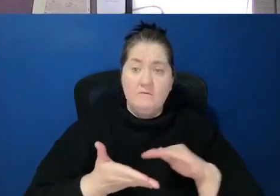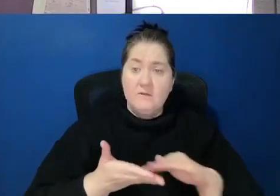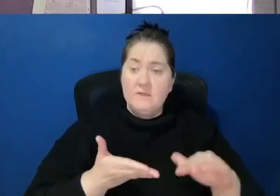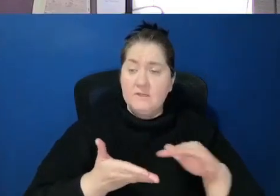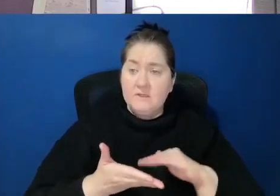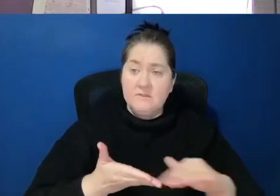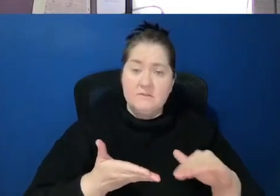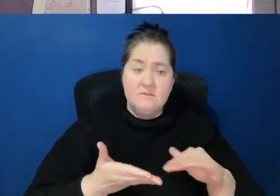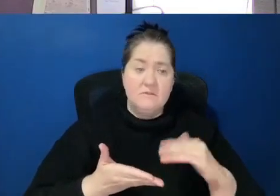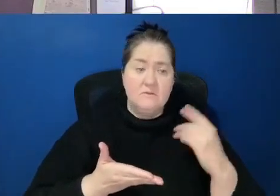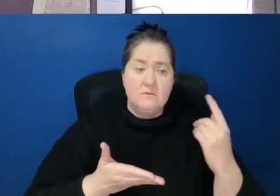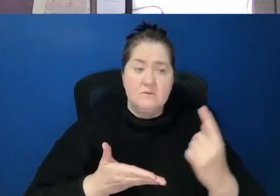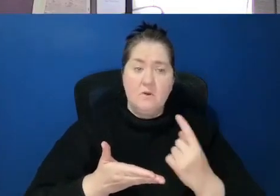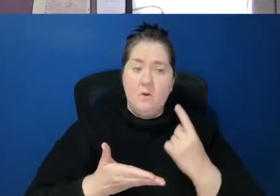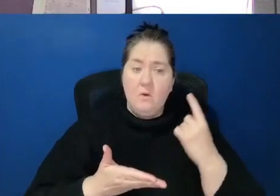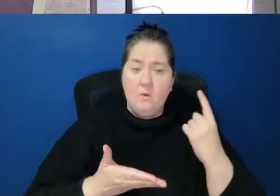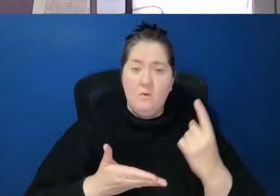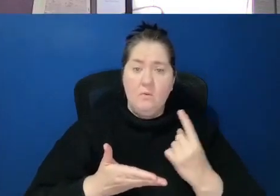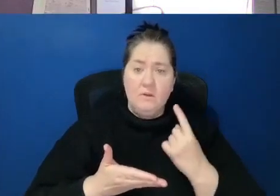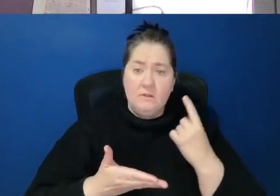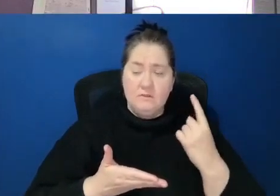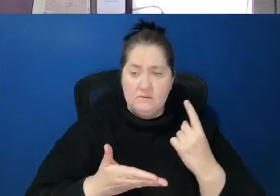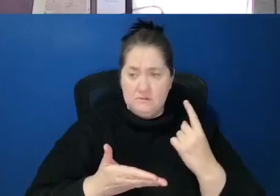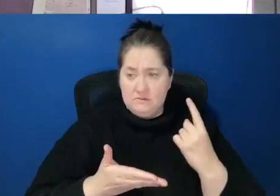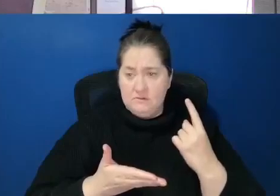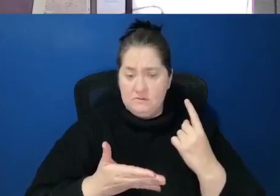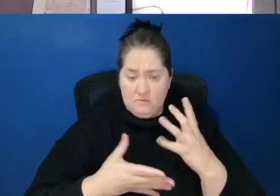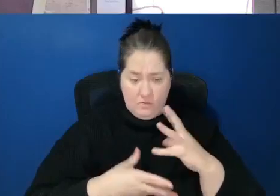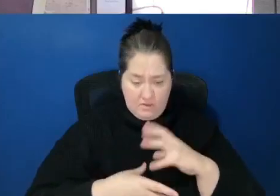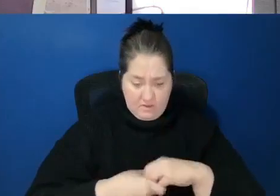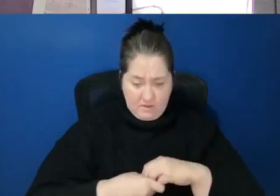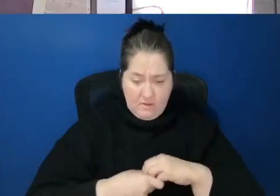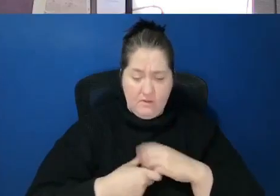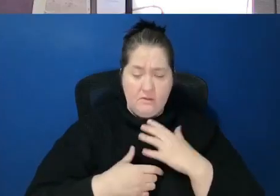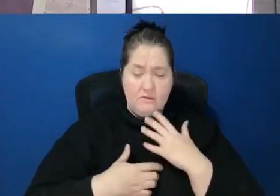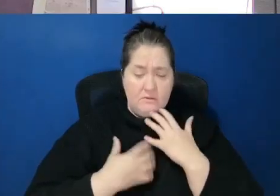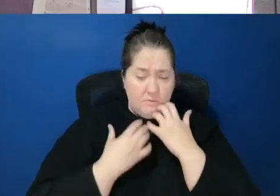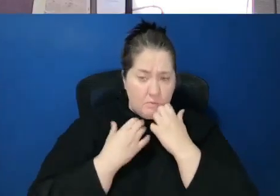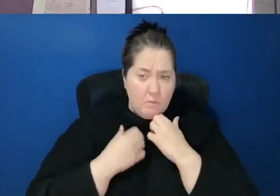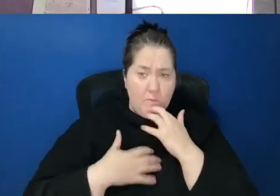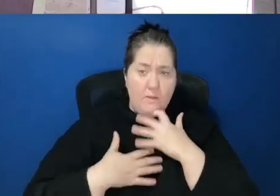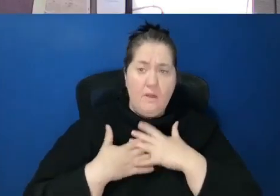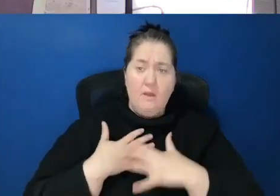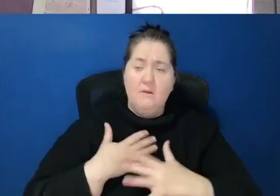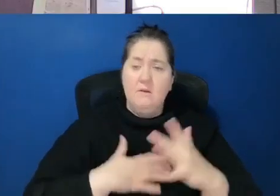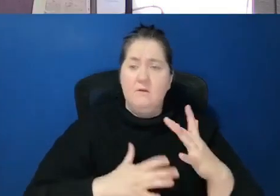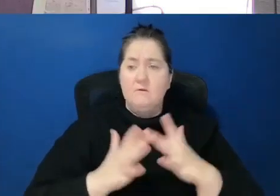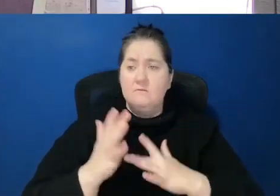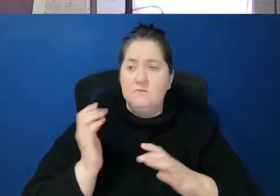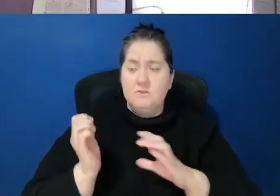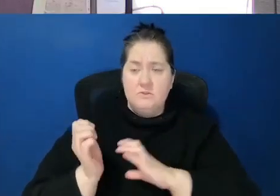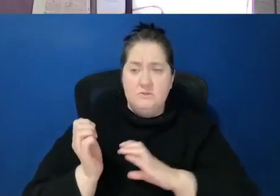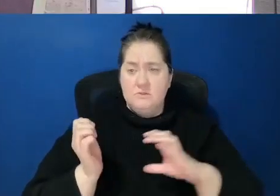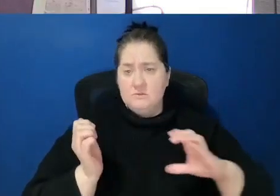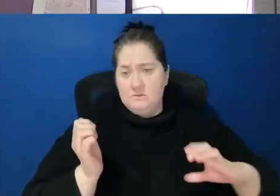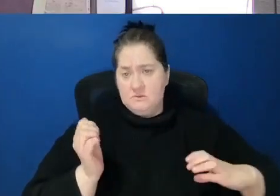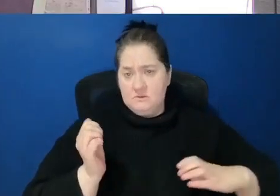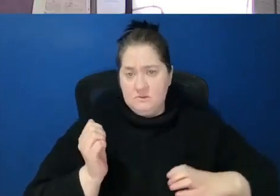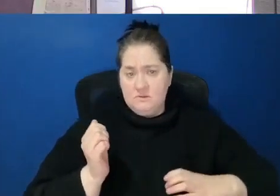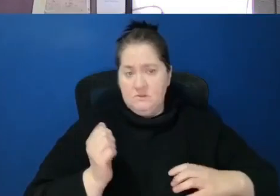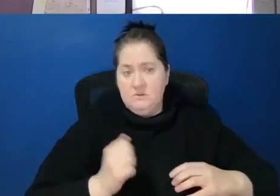Forgiveness was bought with the precious blood of